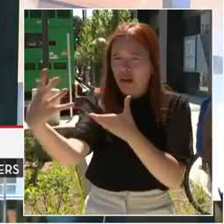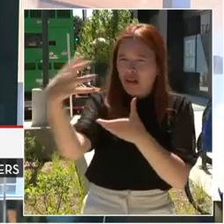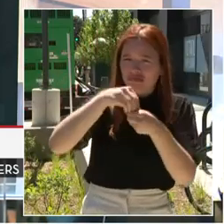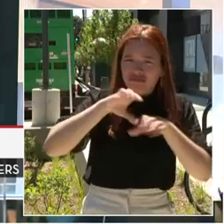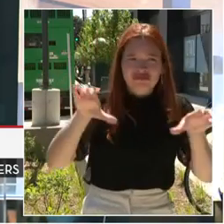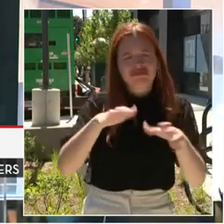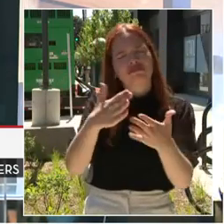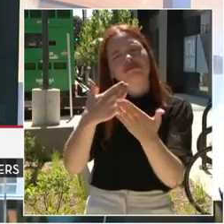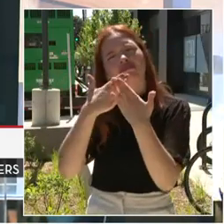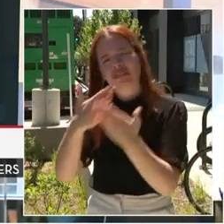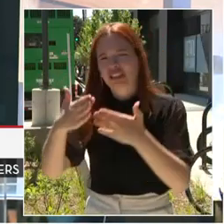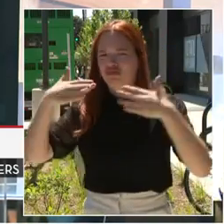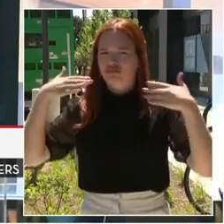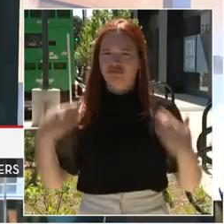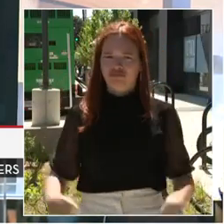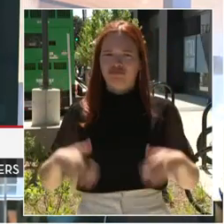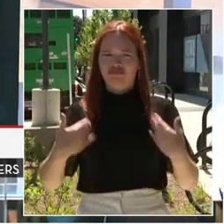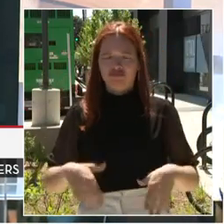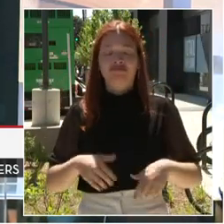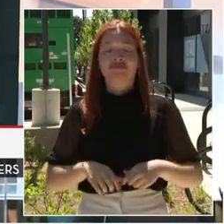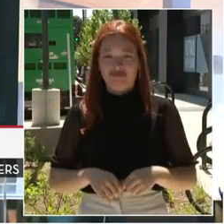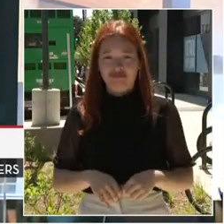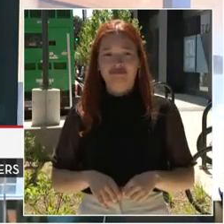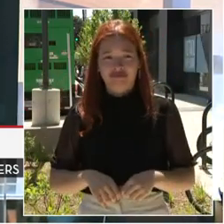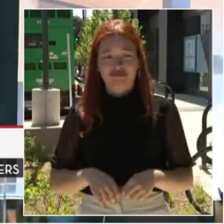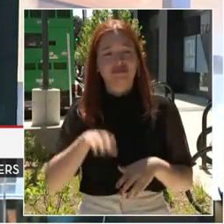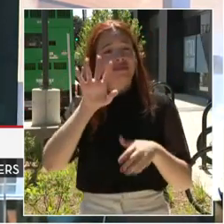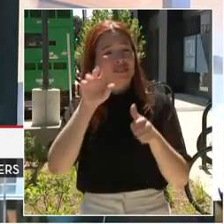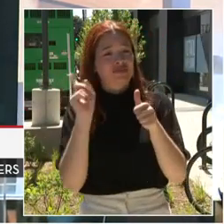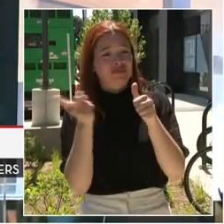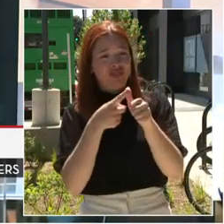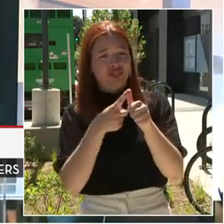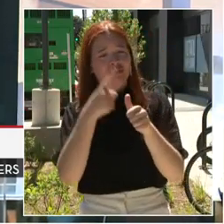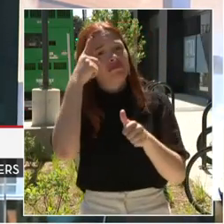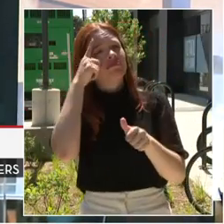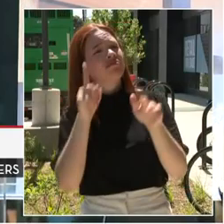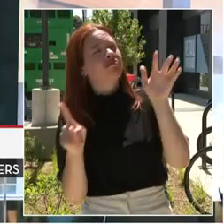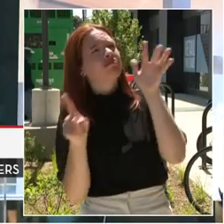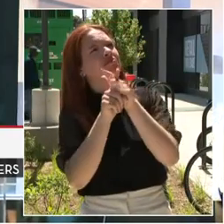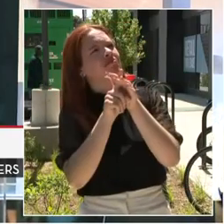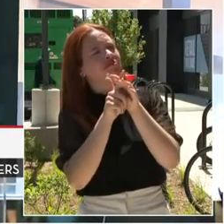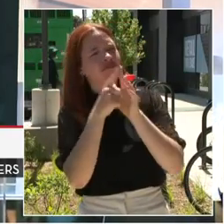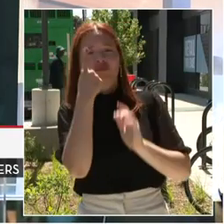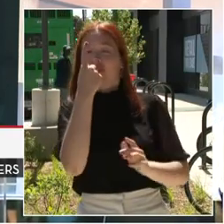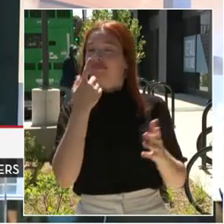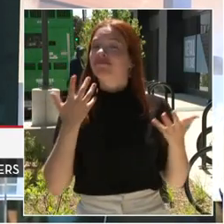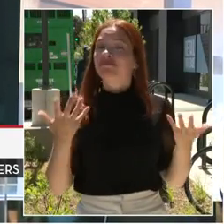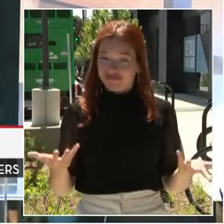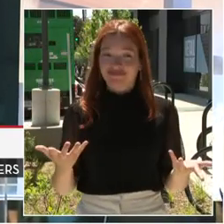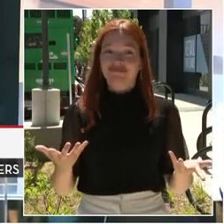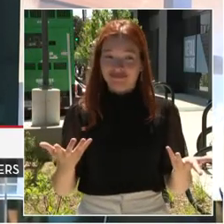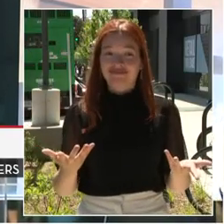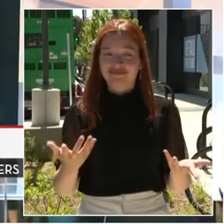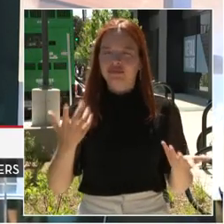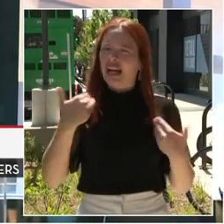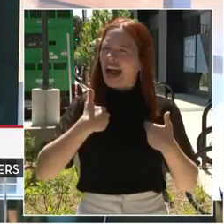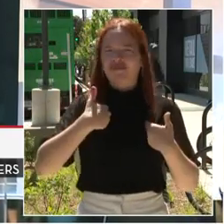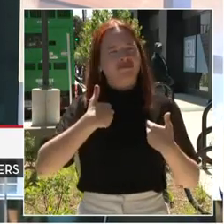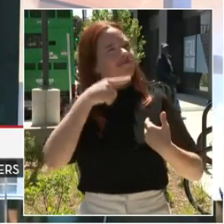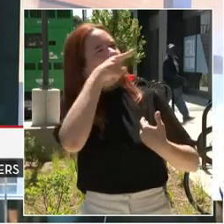The first word that comes to mind is purposeful. And the